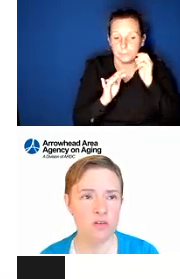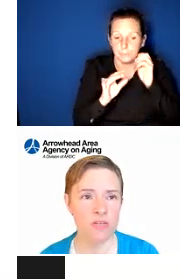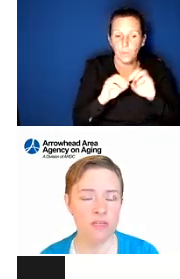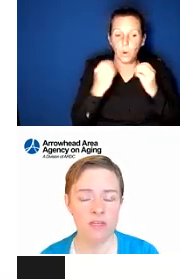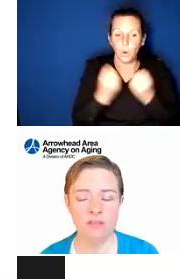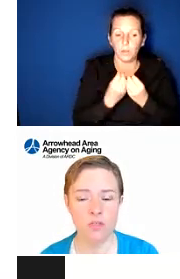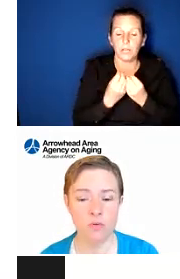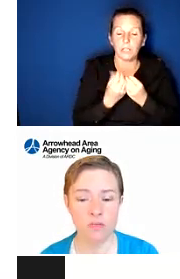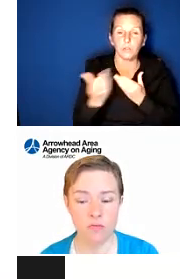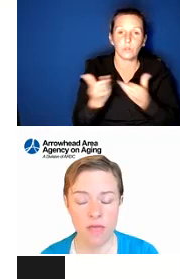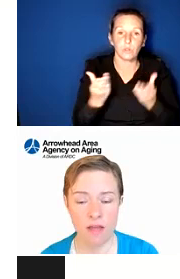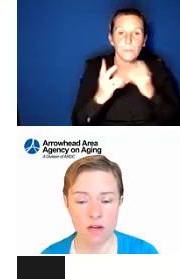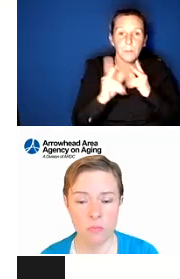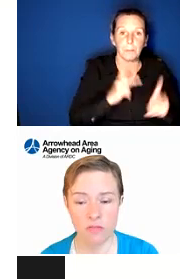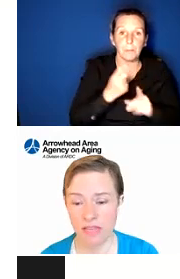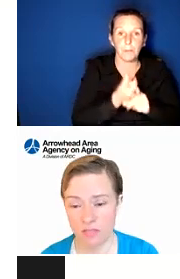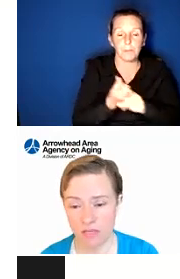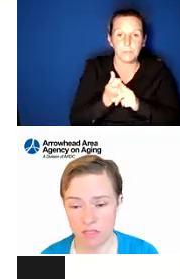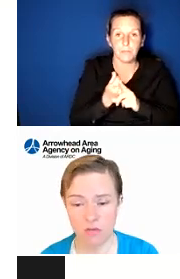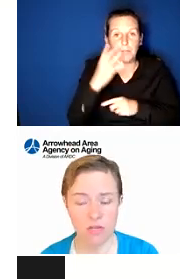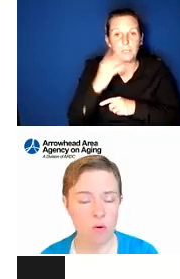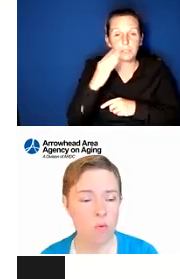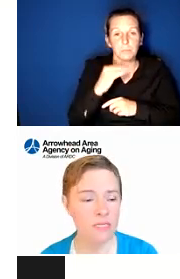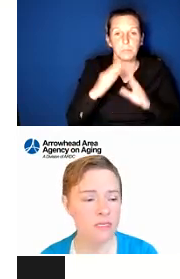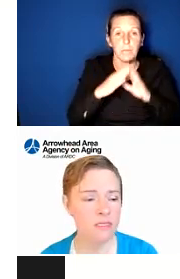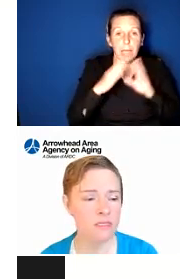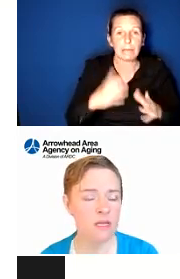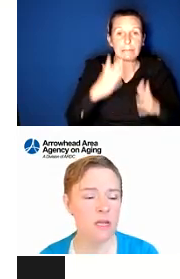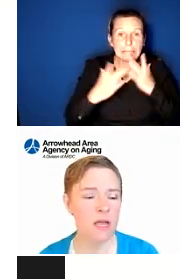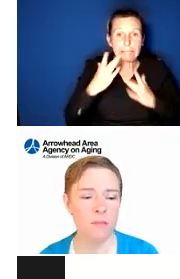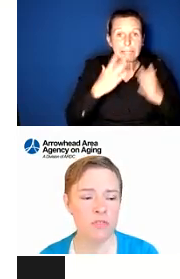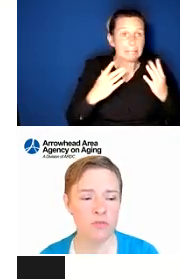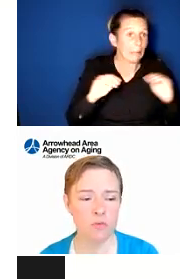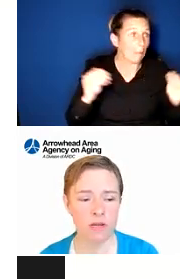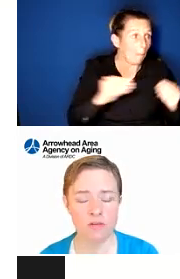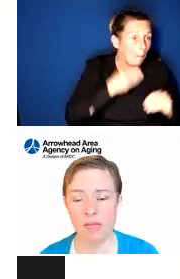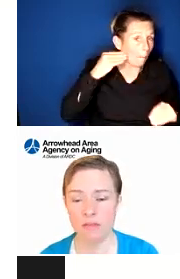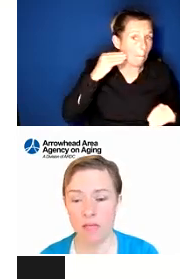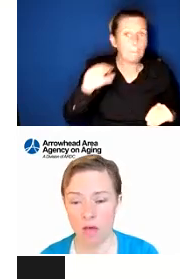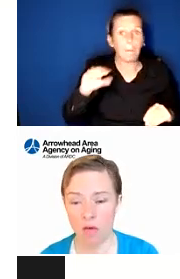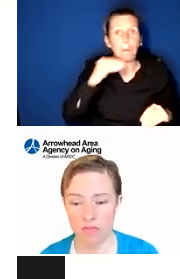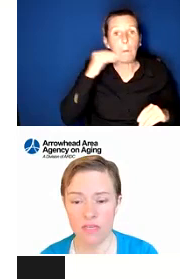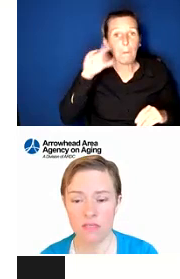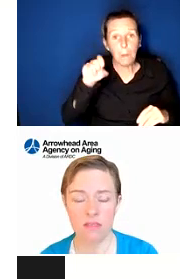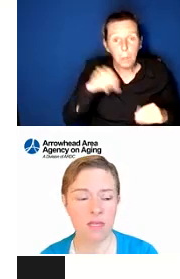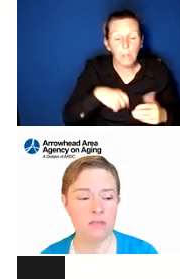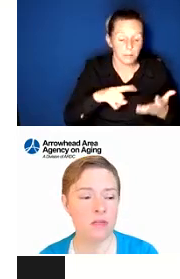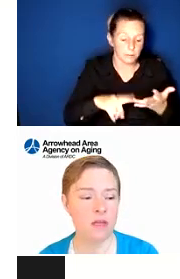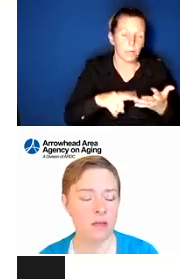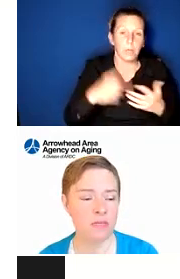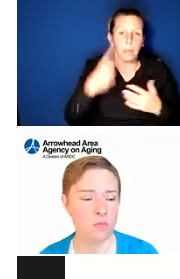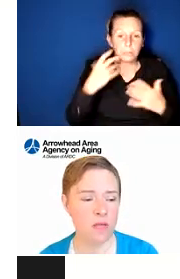organizations serving individuals who are experiencing housing insecurity or homelessness. We do work under mental health and things like